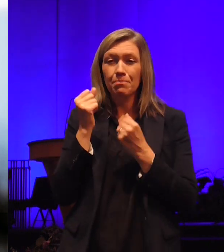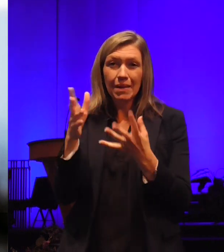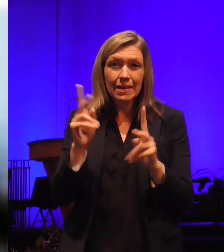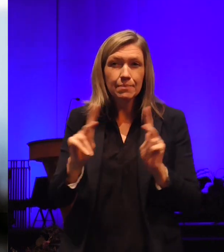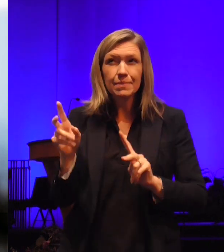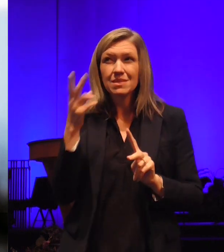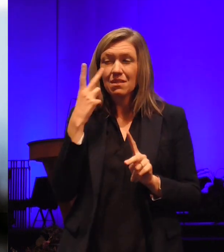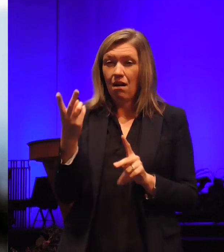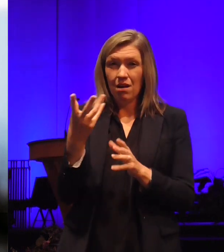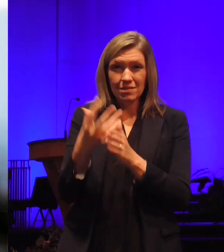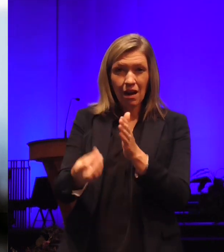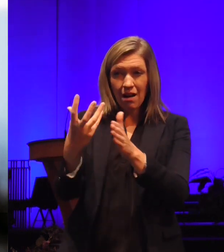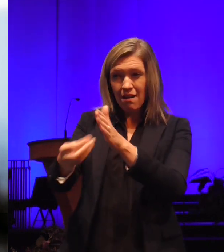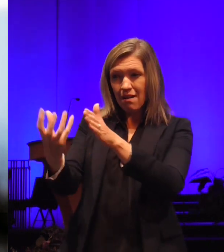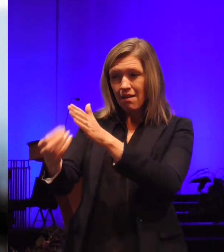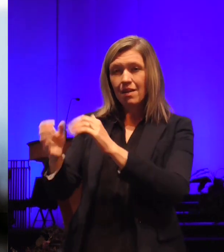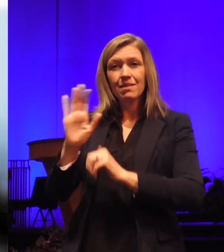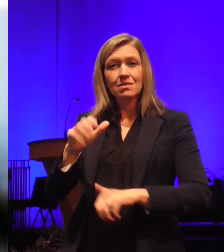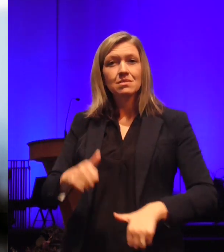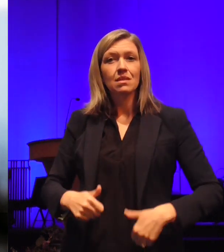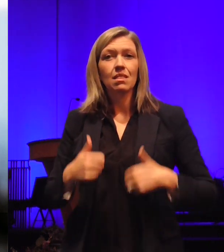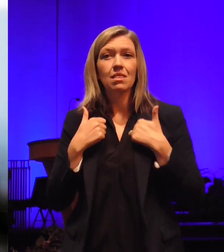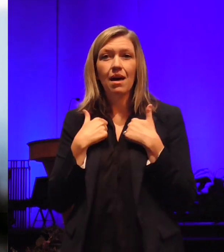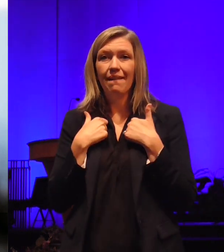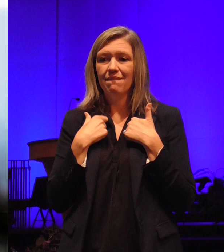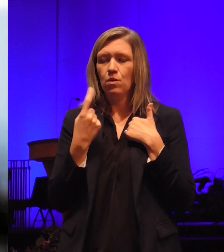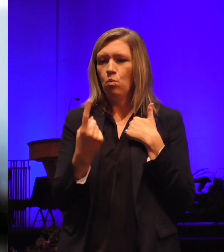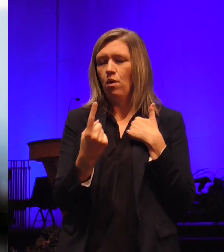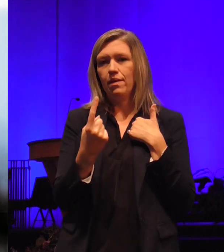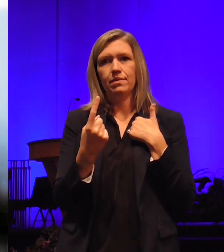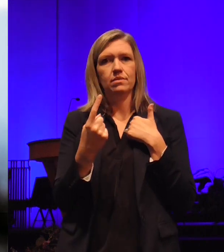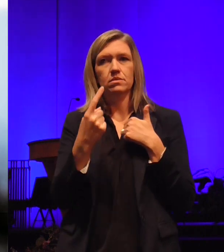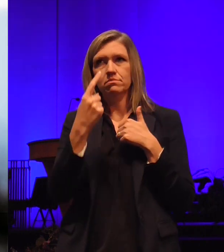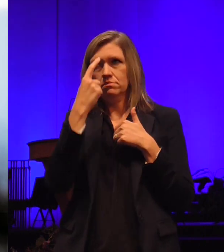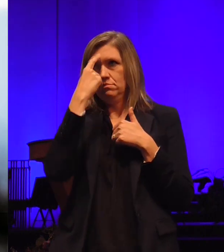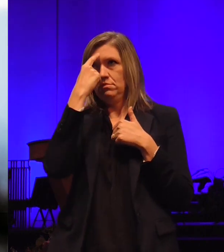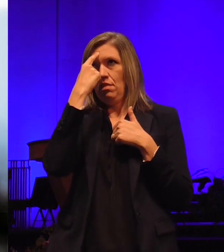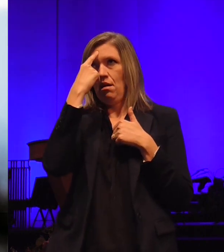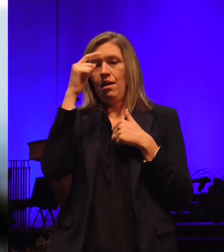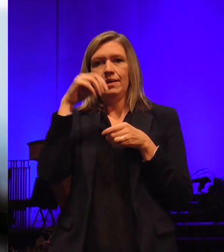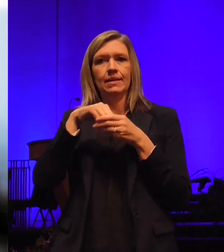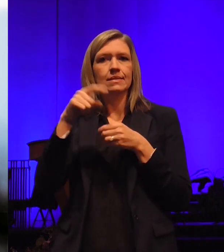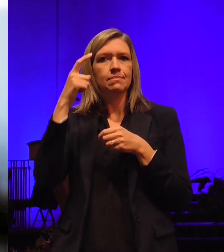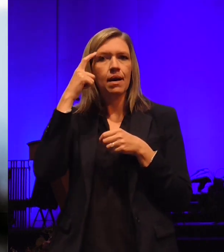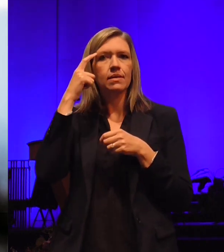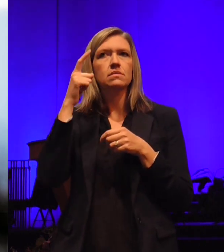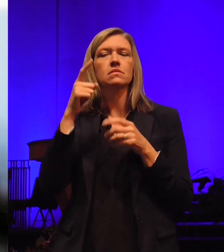his life. A single phrase arose in his mind: get outdoors.